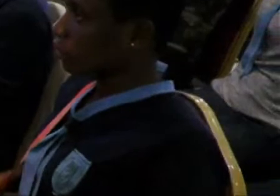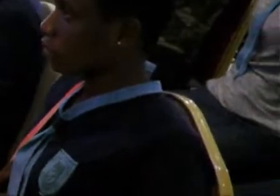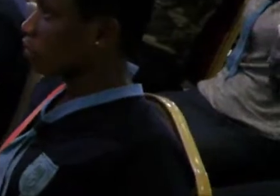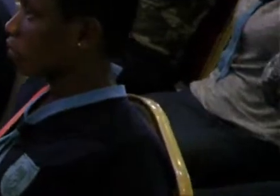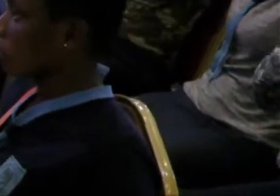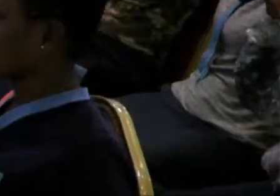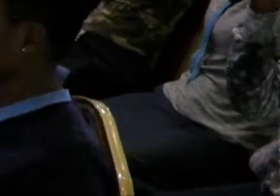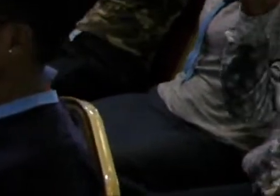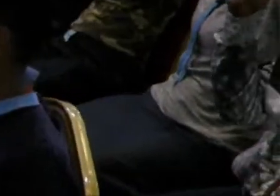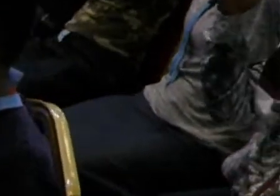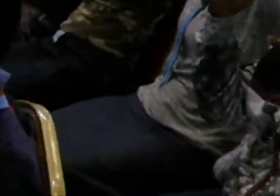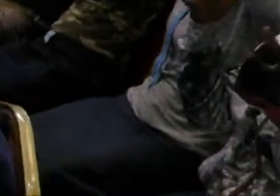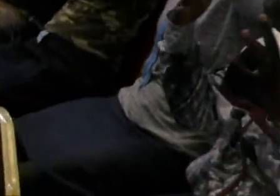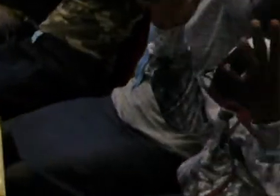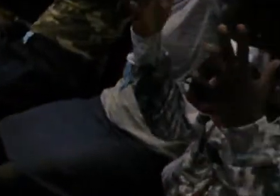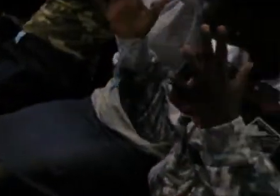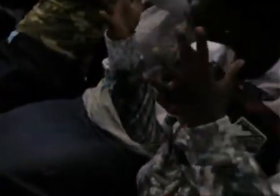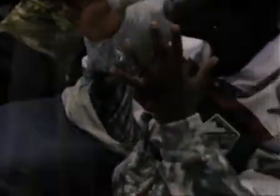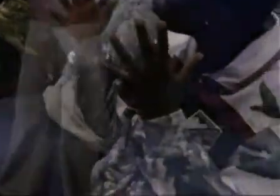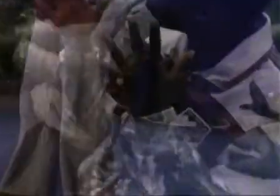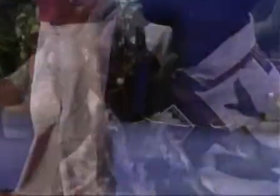Hello, good evening.